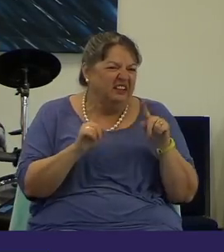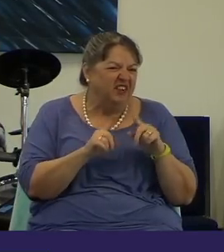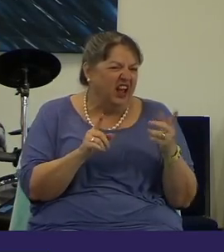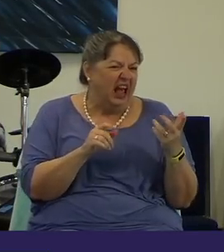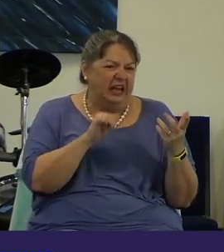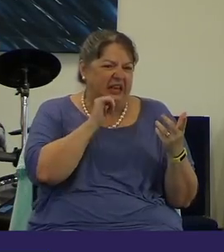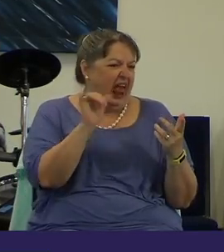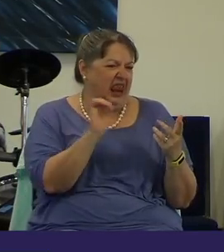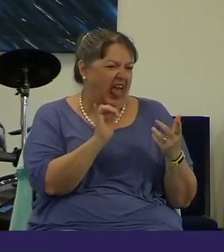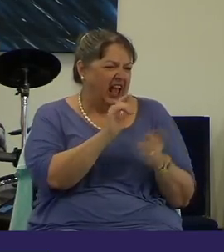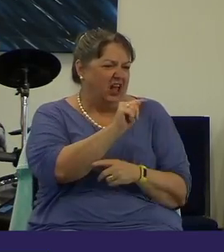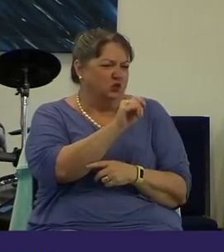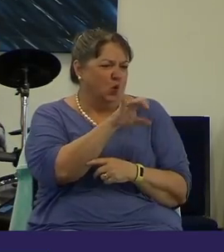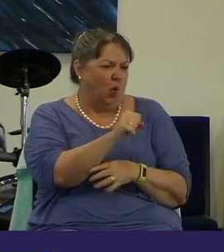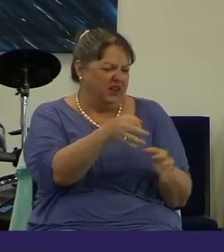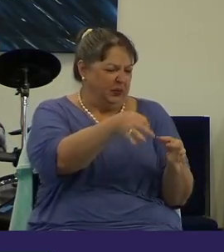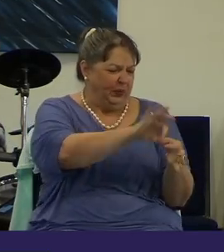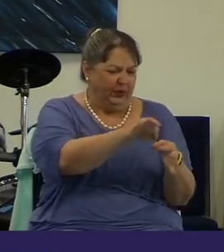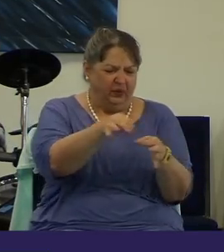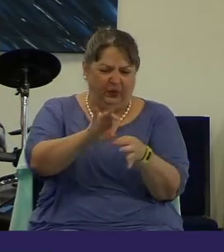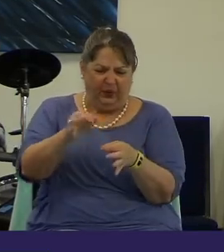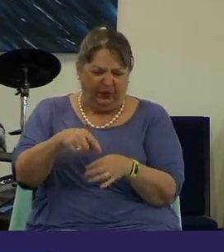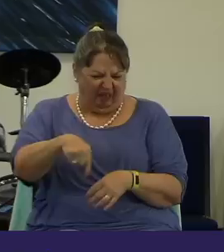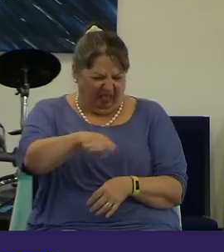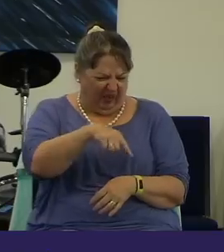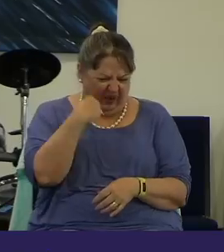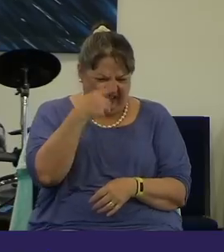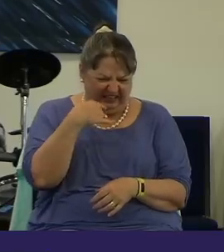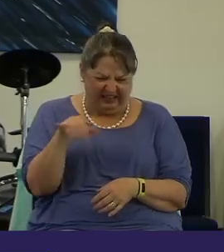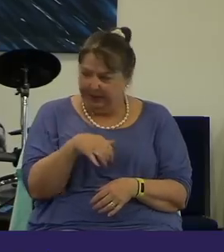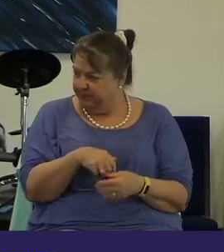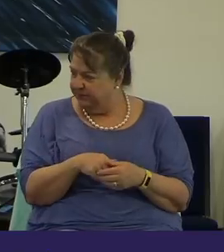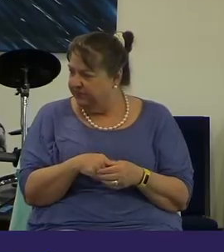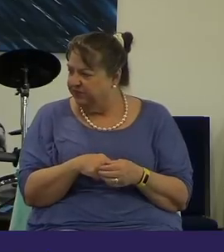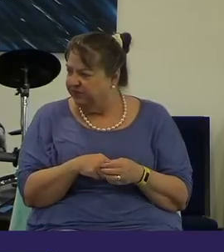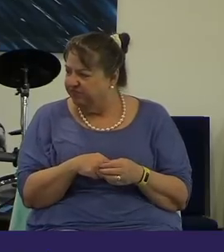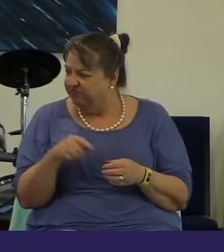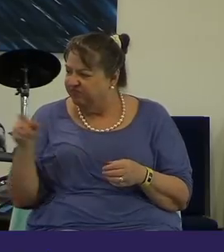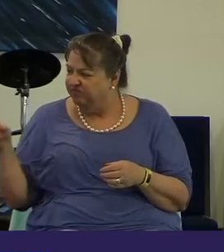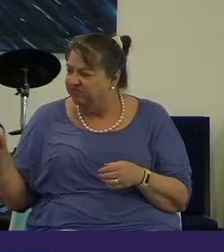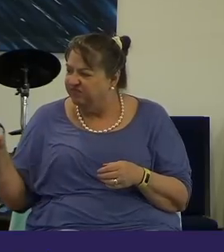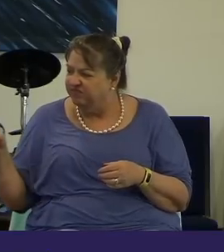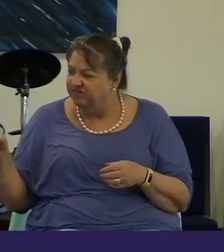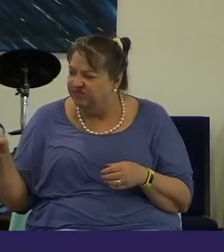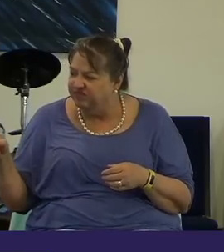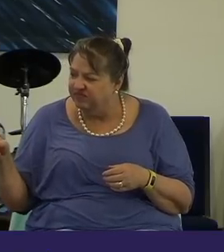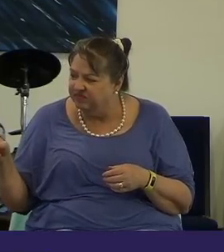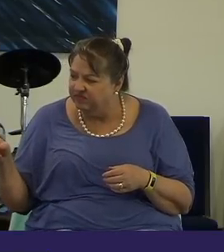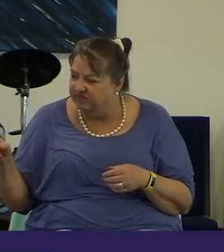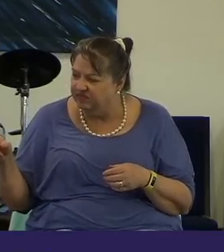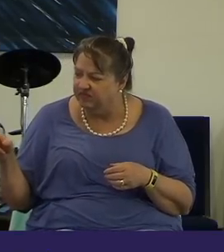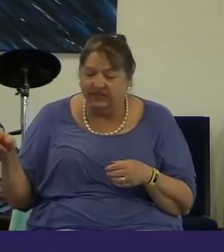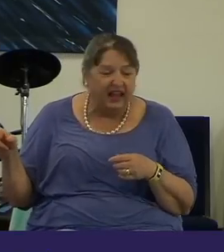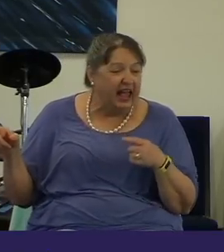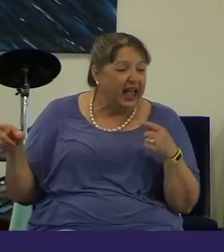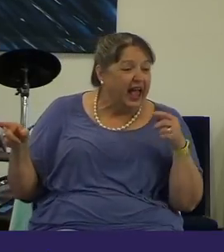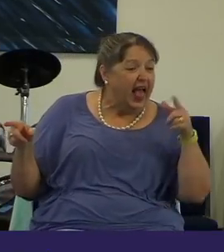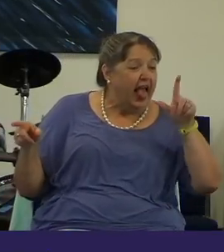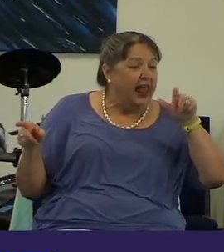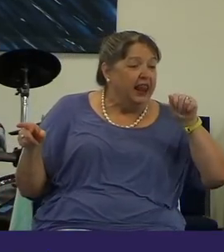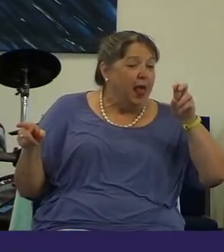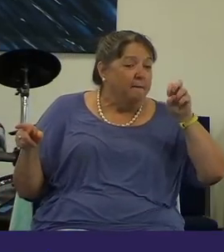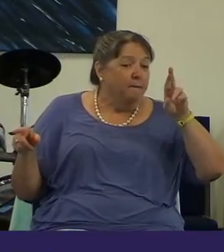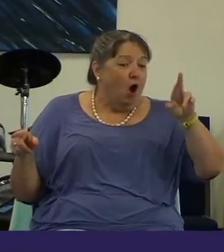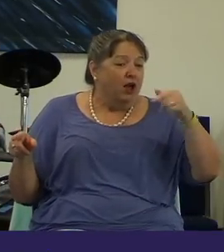color, right? So you're all different, right? We have a wall that the Easter Bunny gave us.